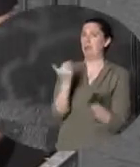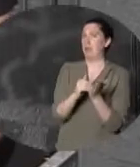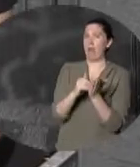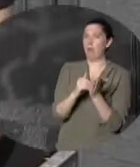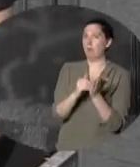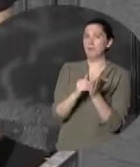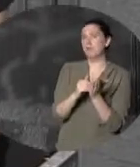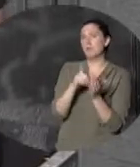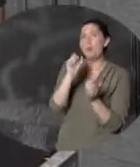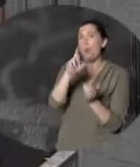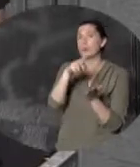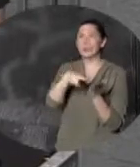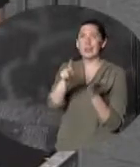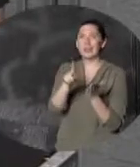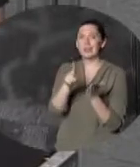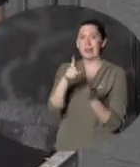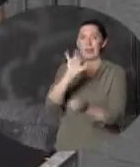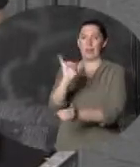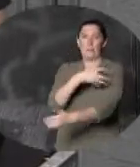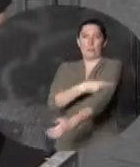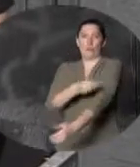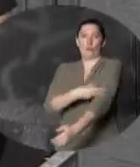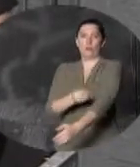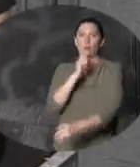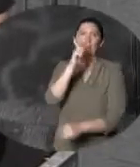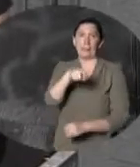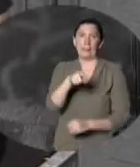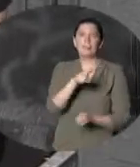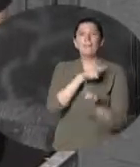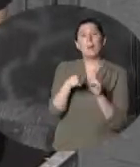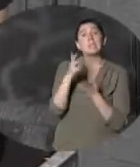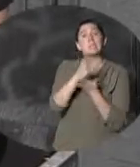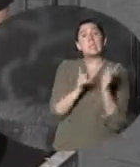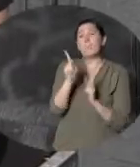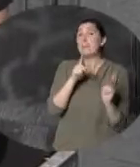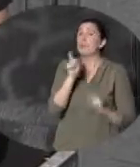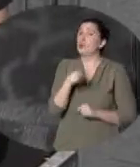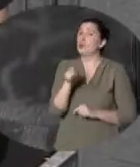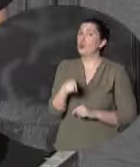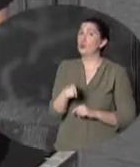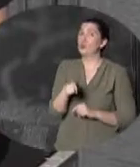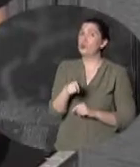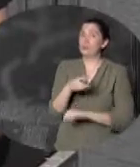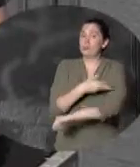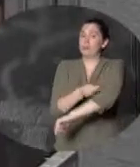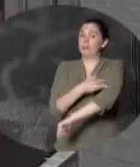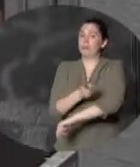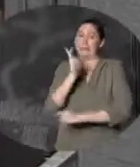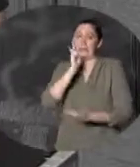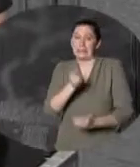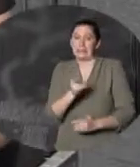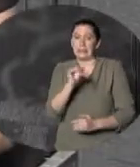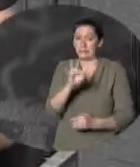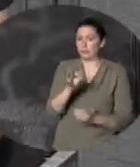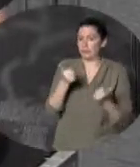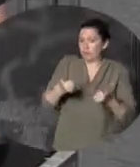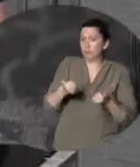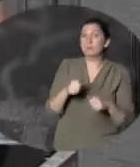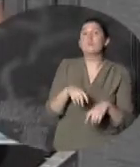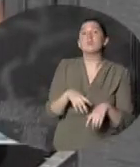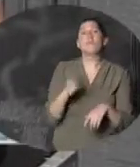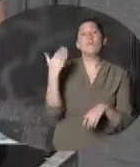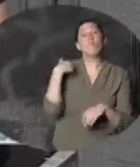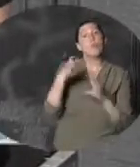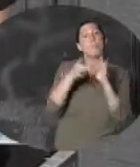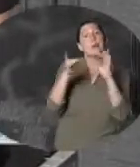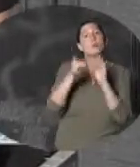immune status checked, which would be a blood test, but there are certain people who should have their immune status checked. When I spoke before, I was talking about people who